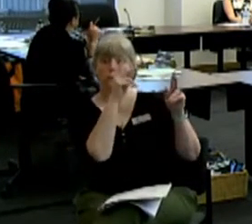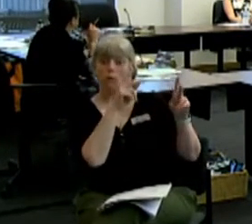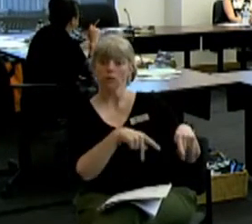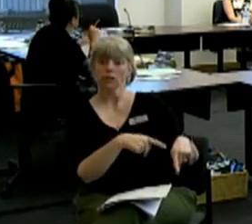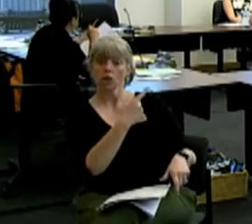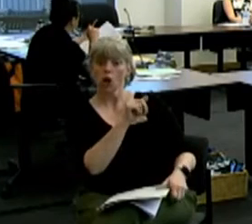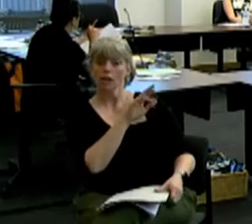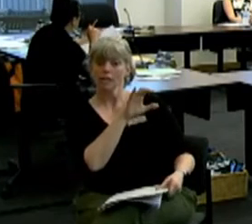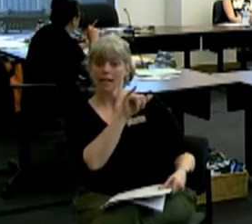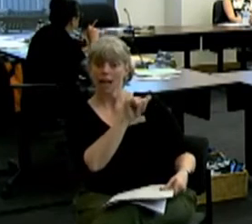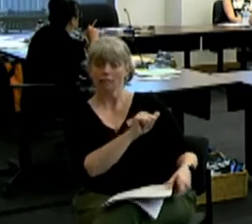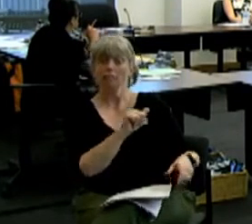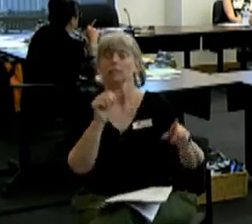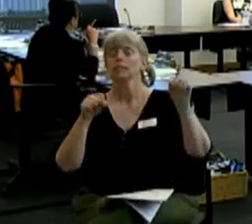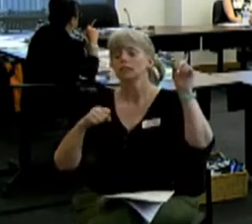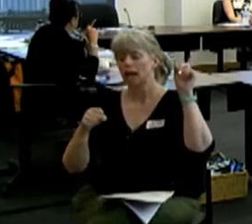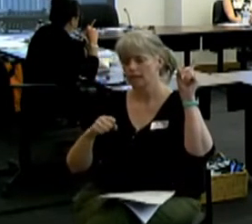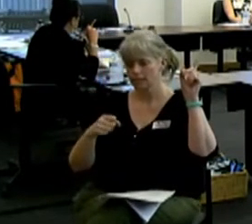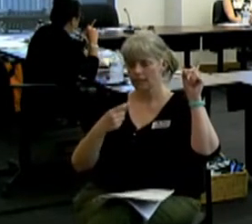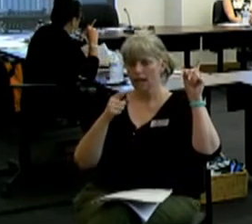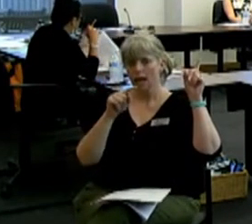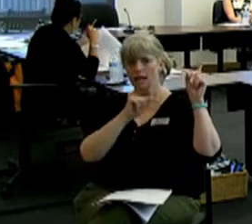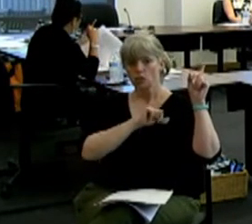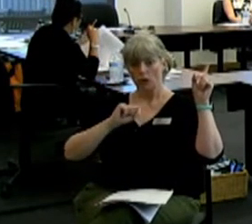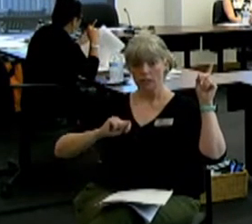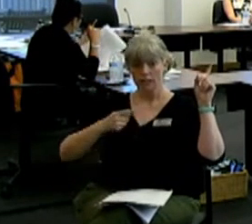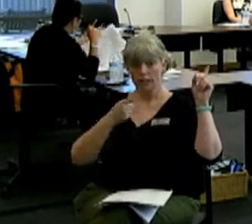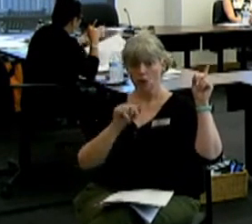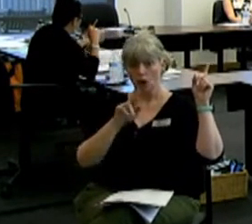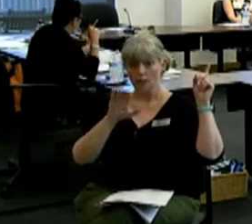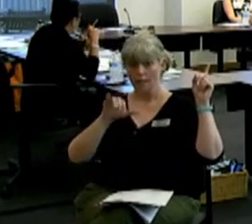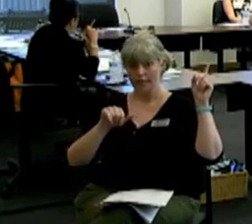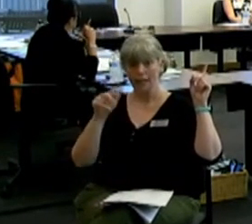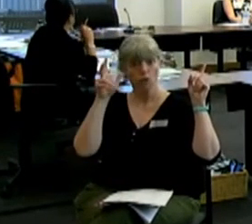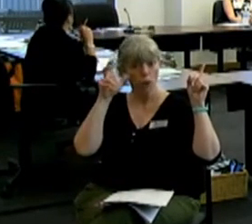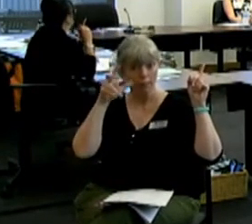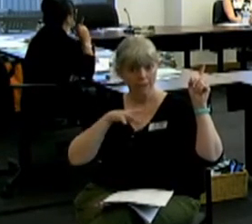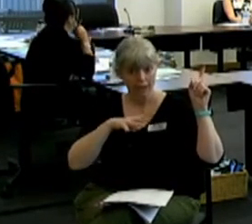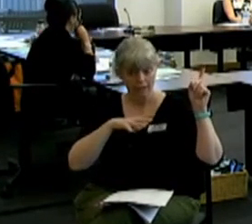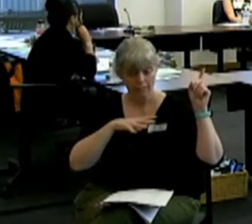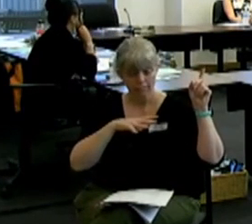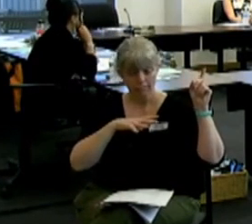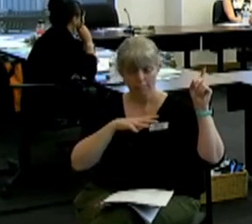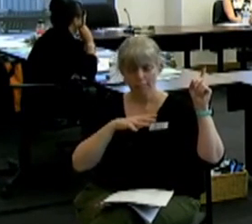think, Garcia. Yes. Yes. This is Trustee Garcia. Can you hear me fine?